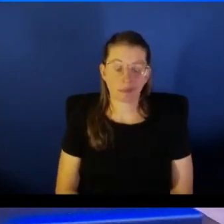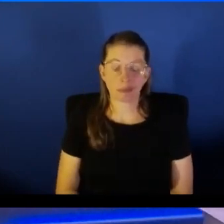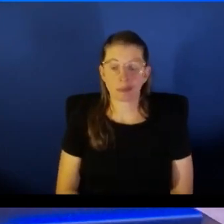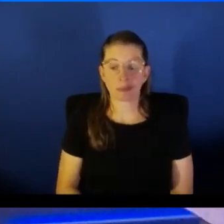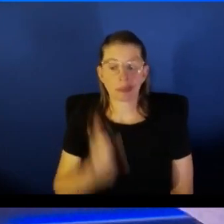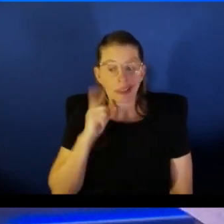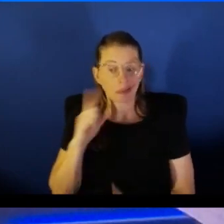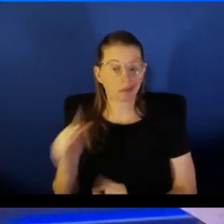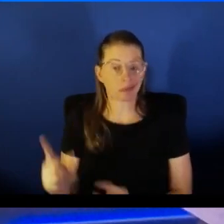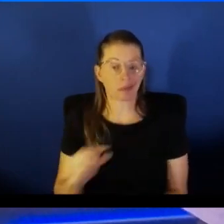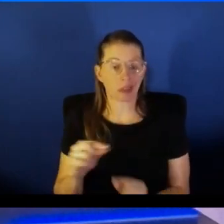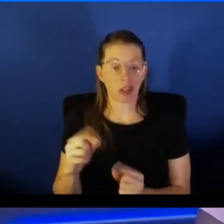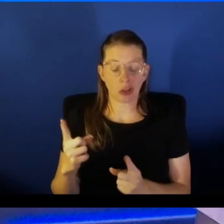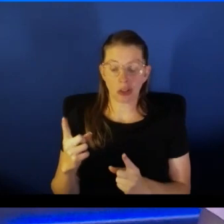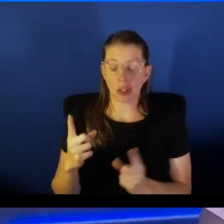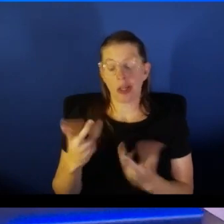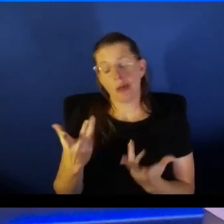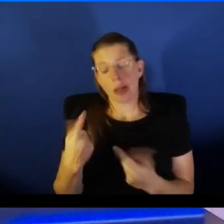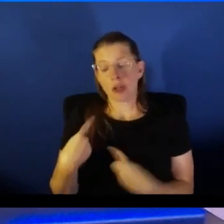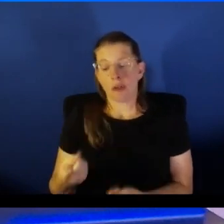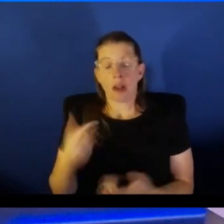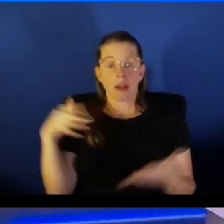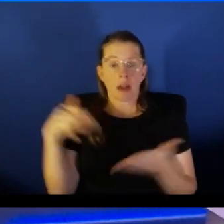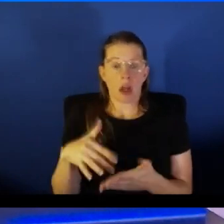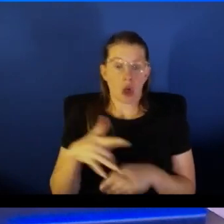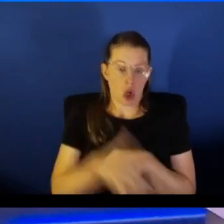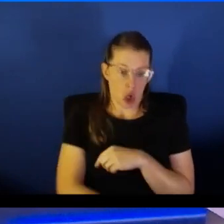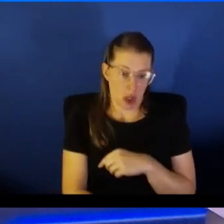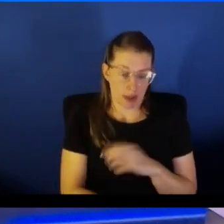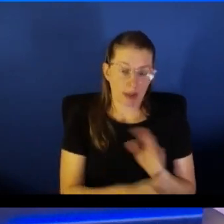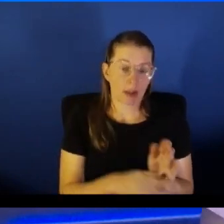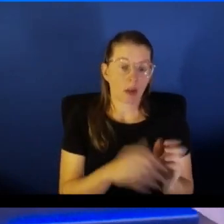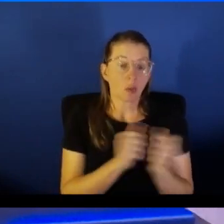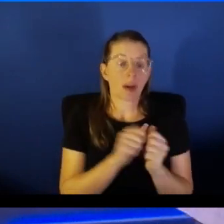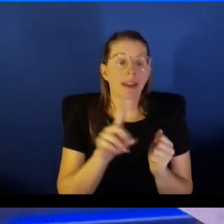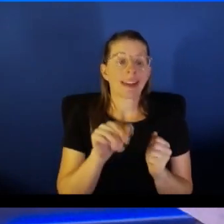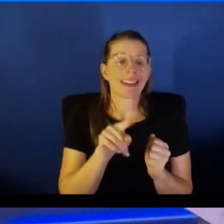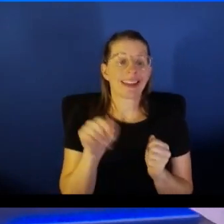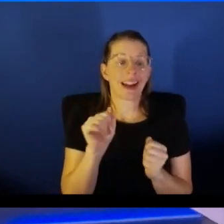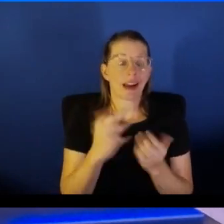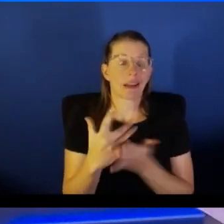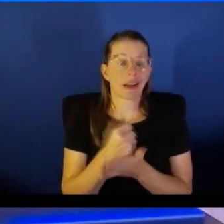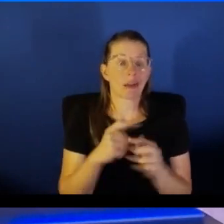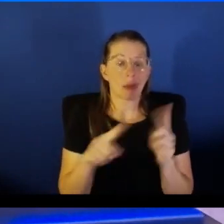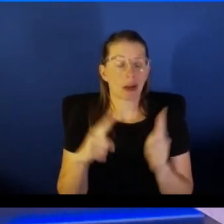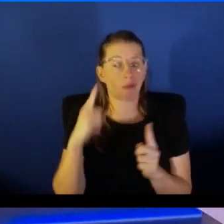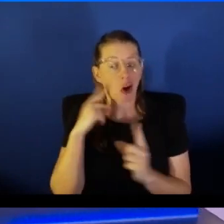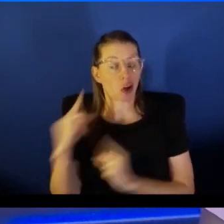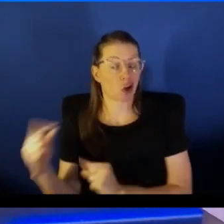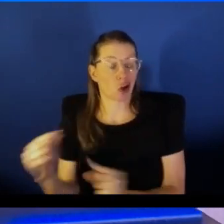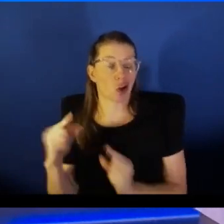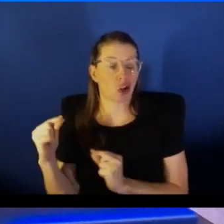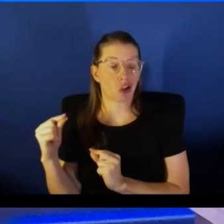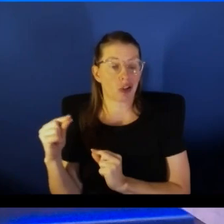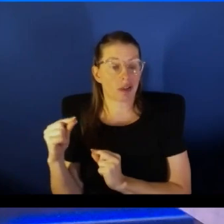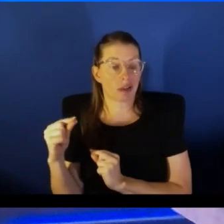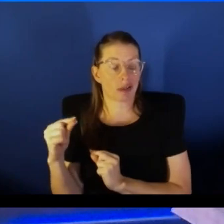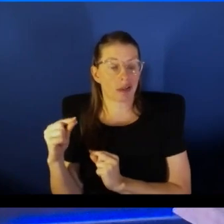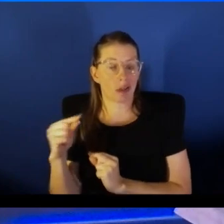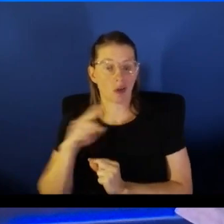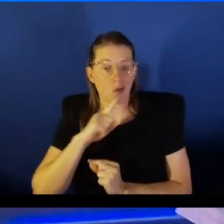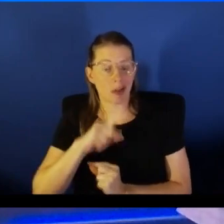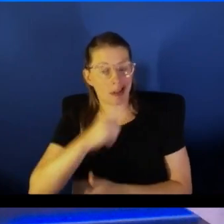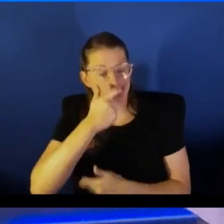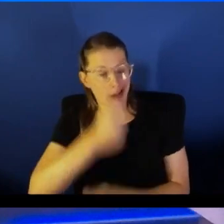the study is really very early in its stage with data collection, but we have heard a lot of really, really